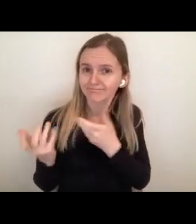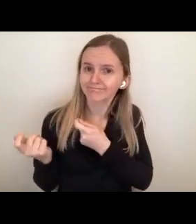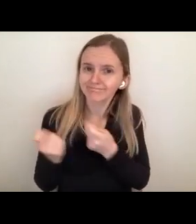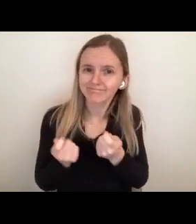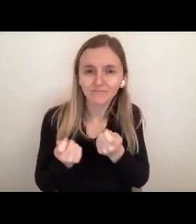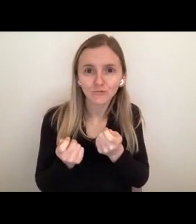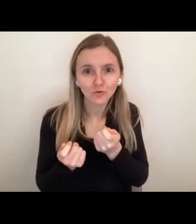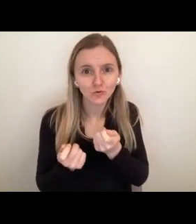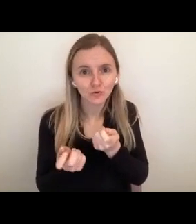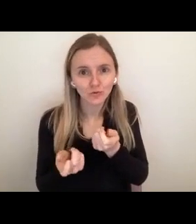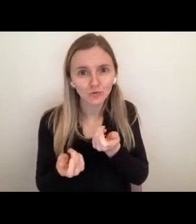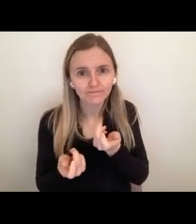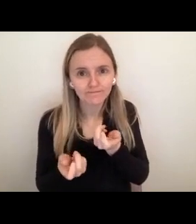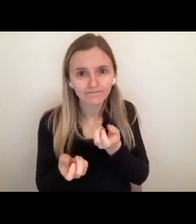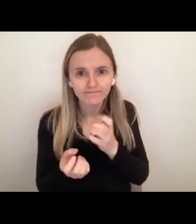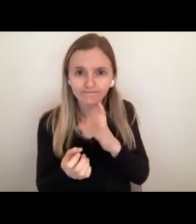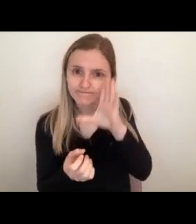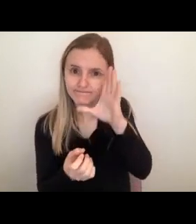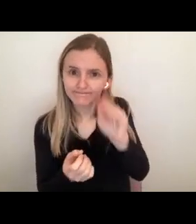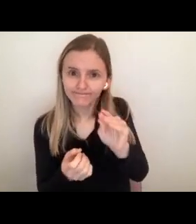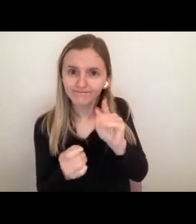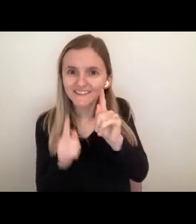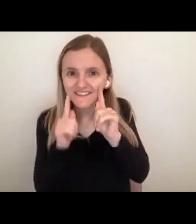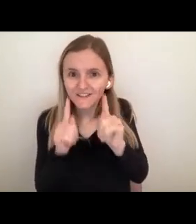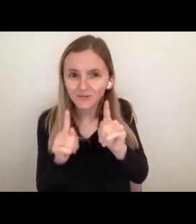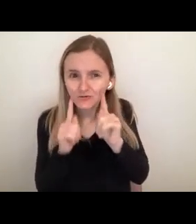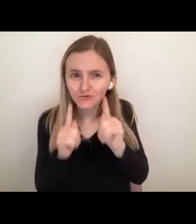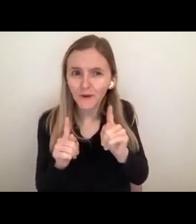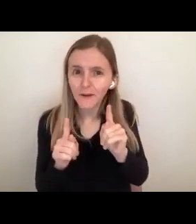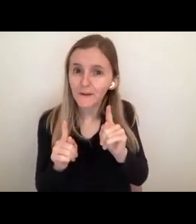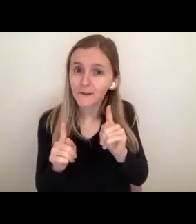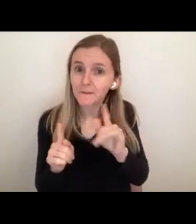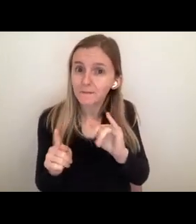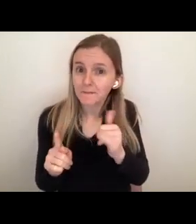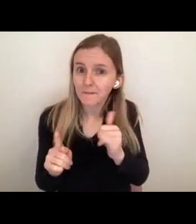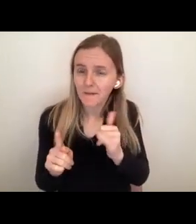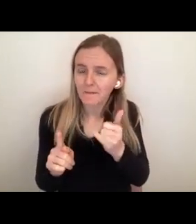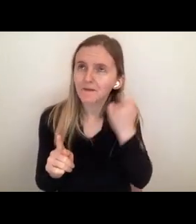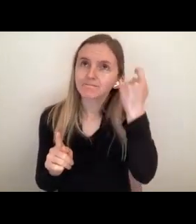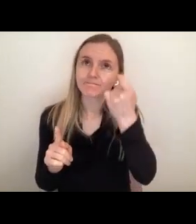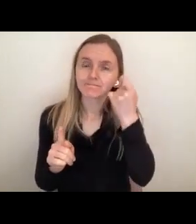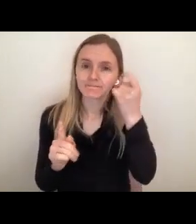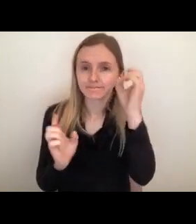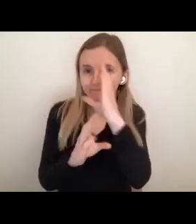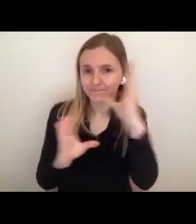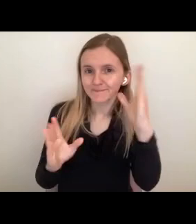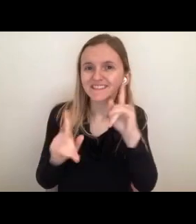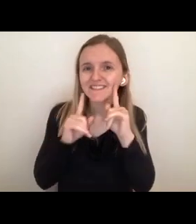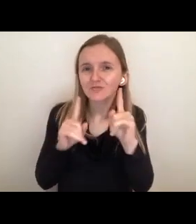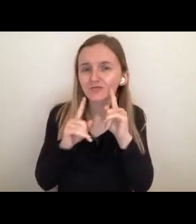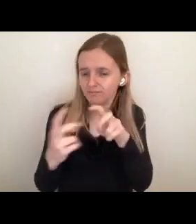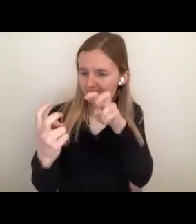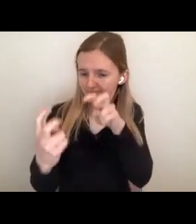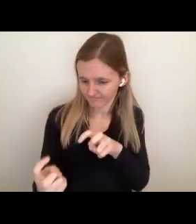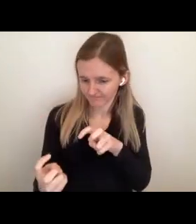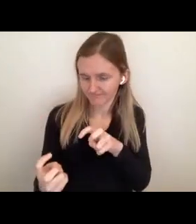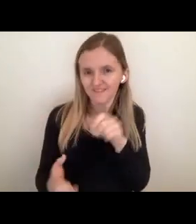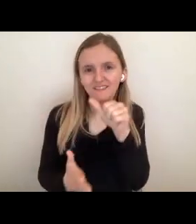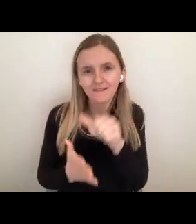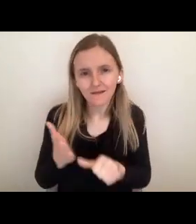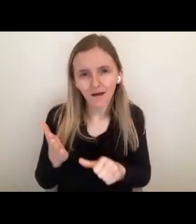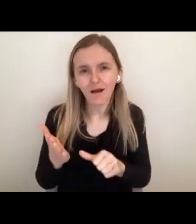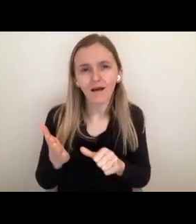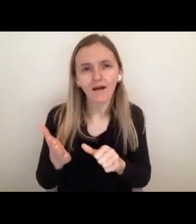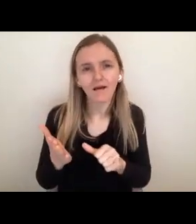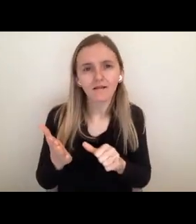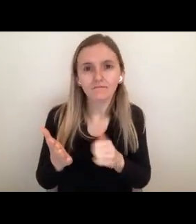had a teacher I wanted to sit down and maybe have this conversation with, that's where I would start. I might